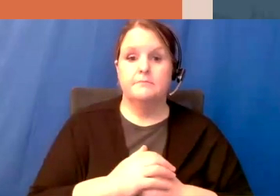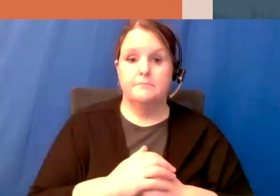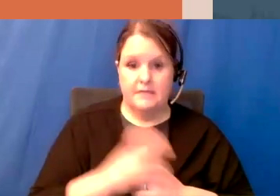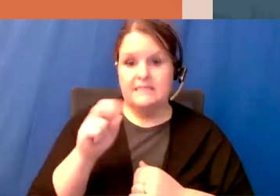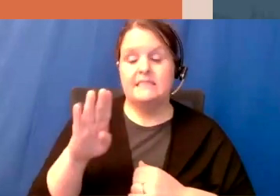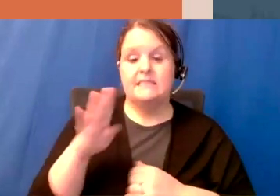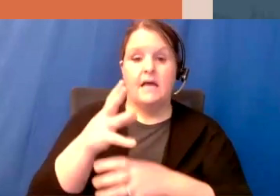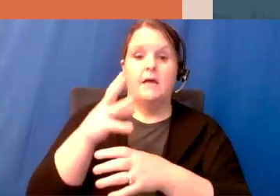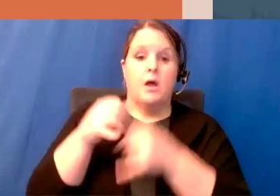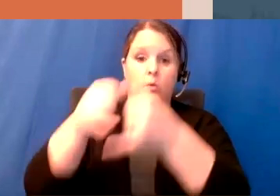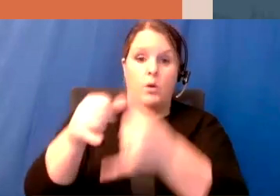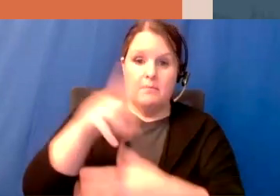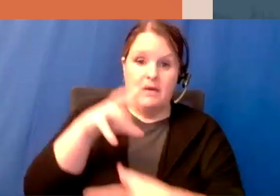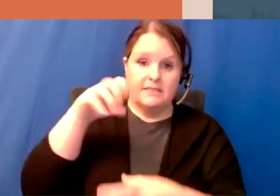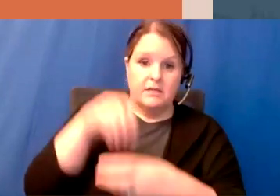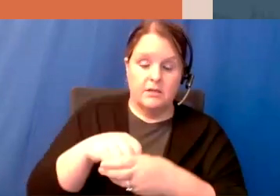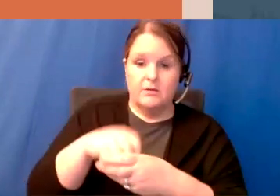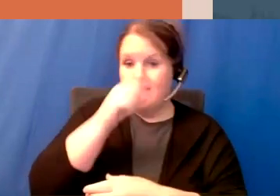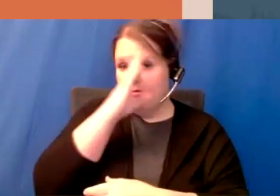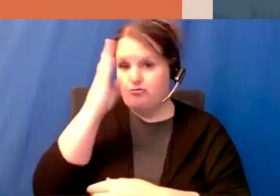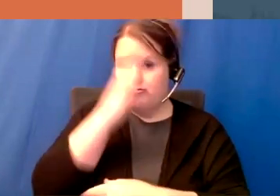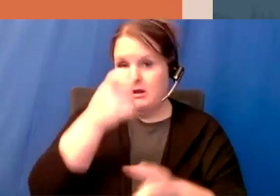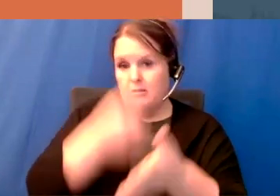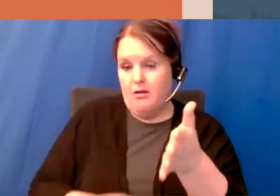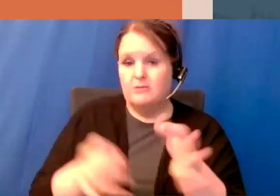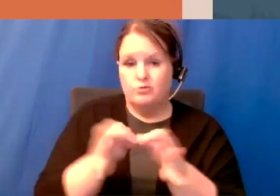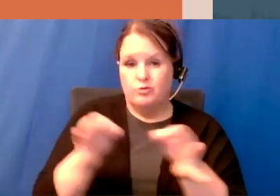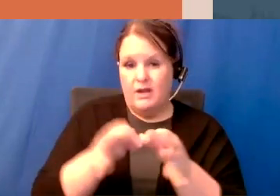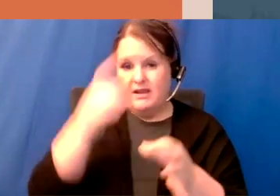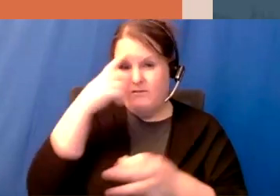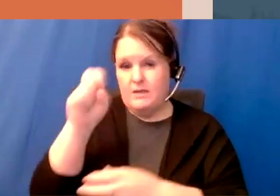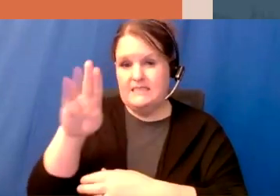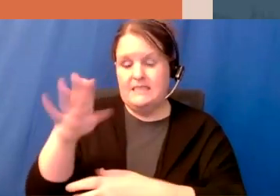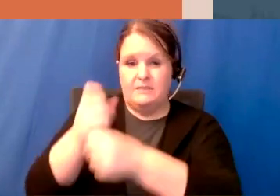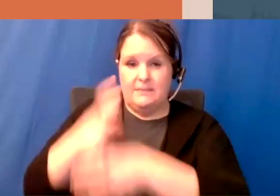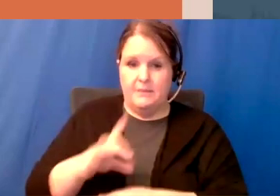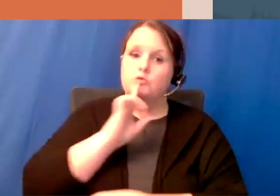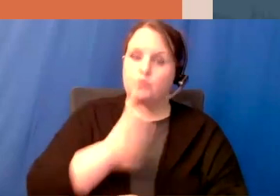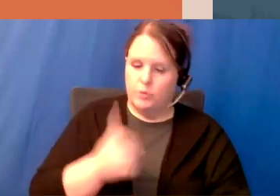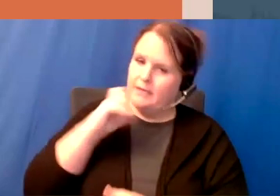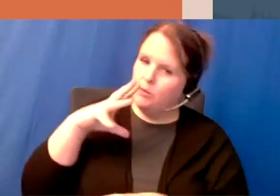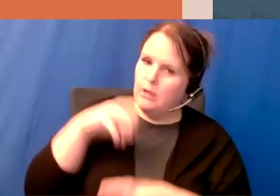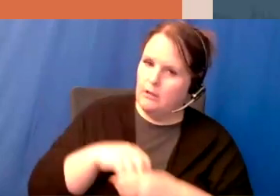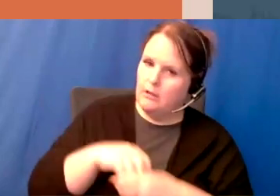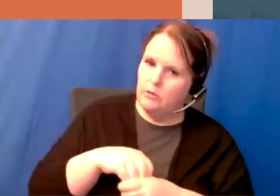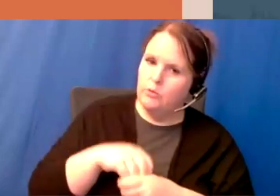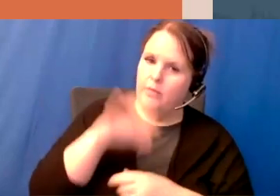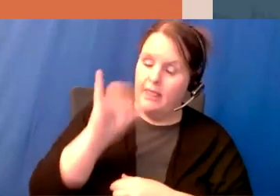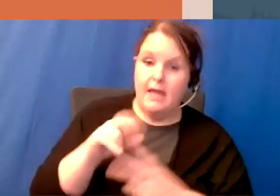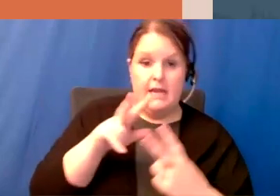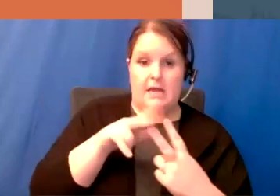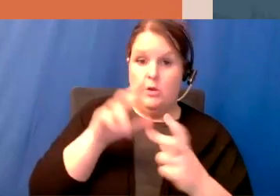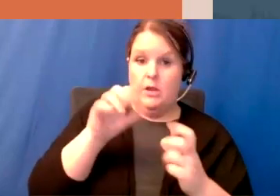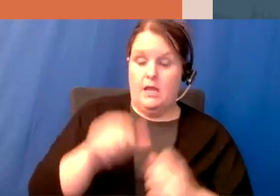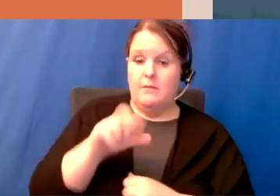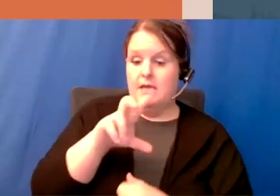include the indirect cost rate applicable to the recipient, to the subrecipient. That is true. We need to include that, and that can either be the de